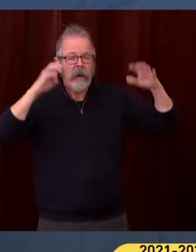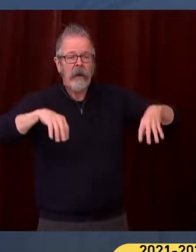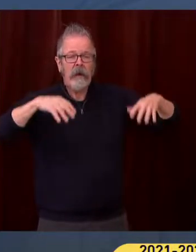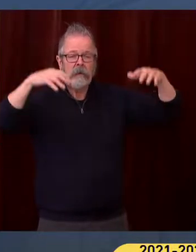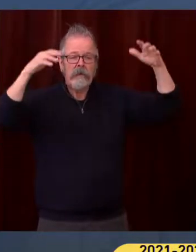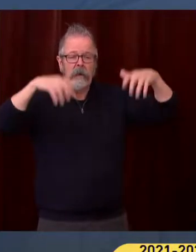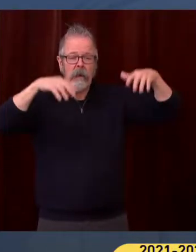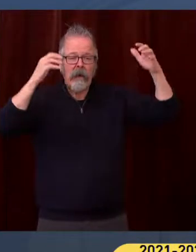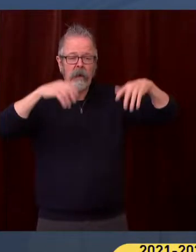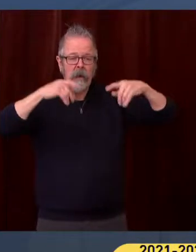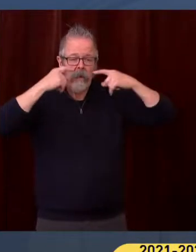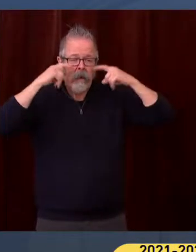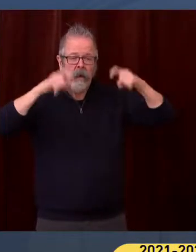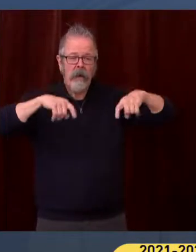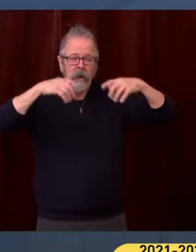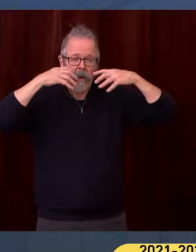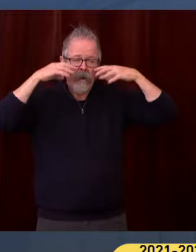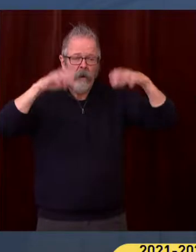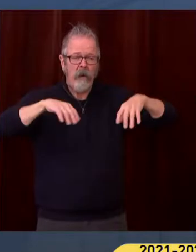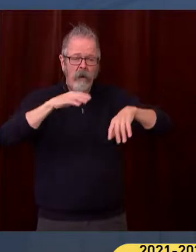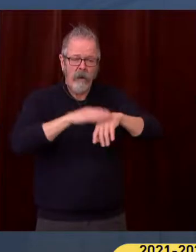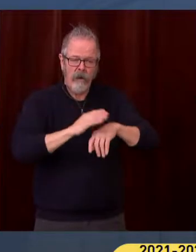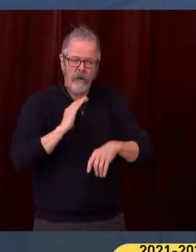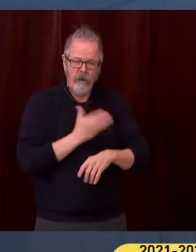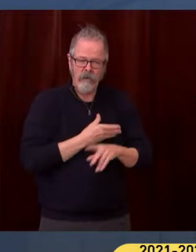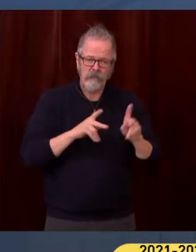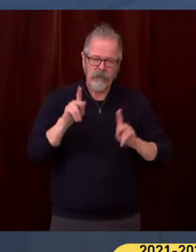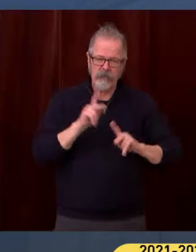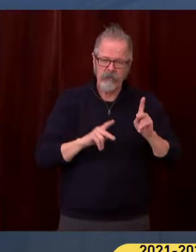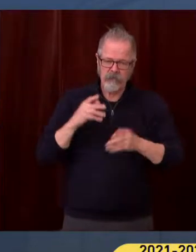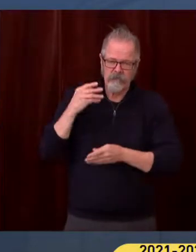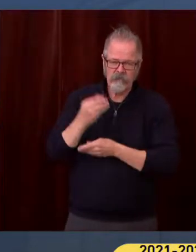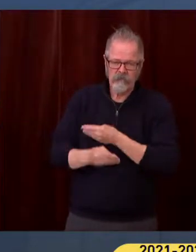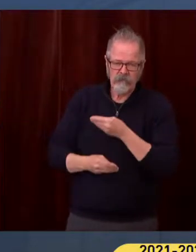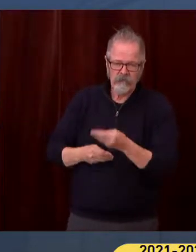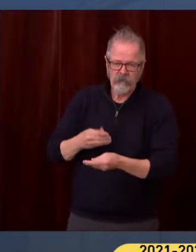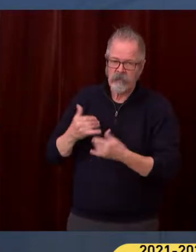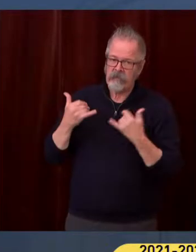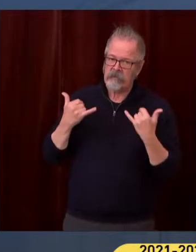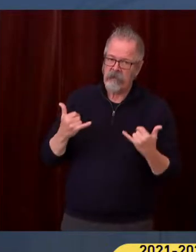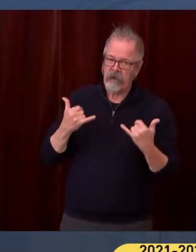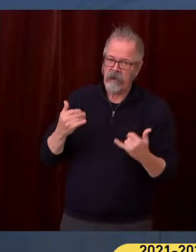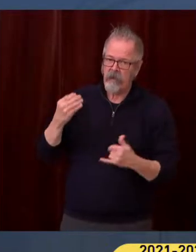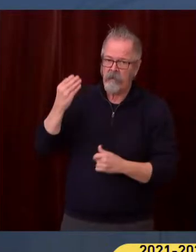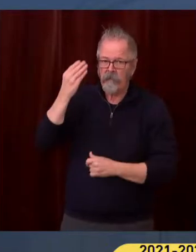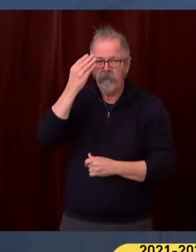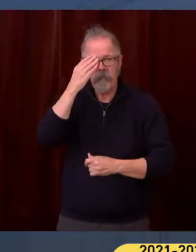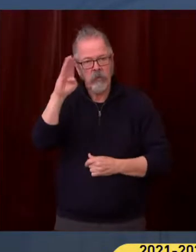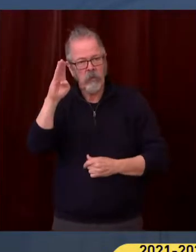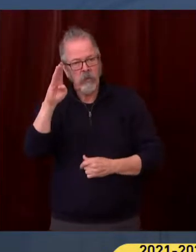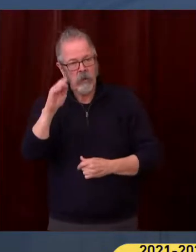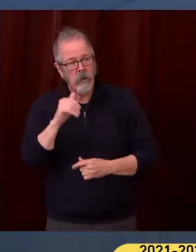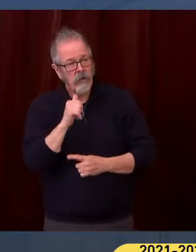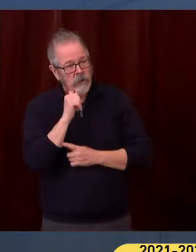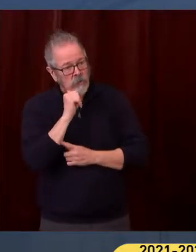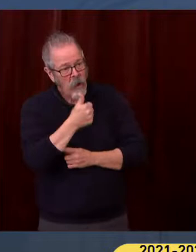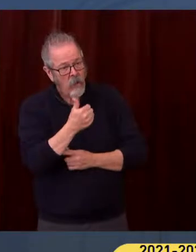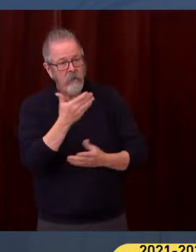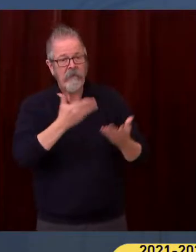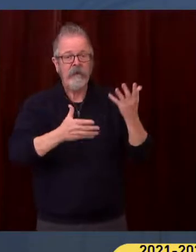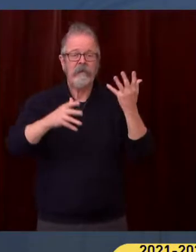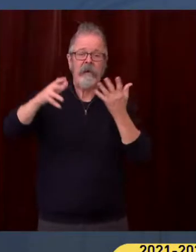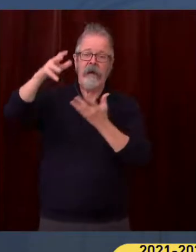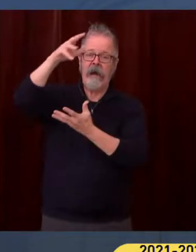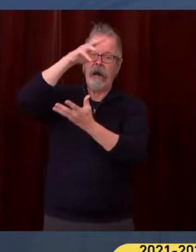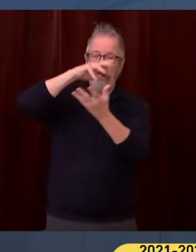change. Today it is fair. Tomorrow it may be overcast with clouds. And a lot of his speeches and writings have been prophetic.